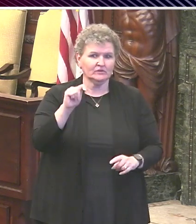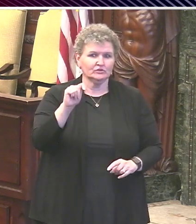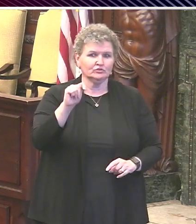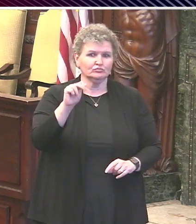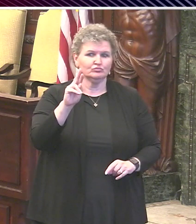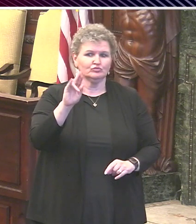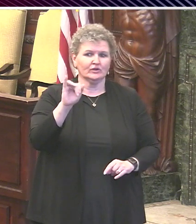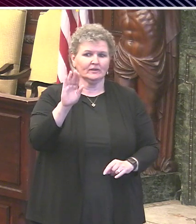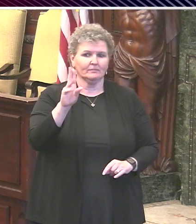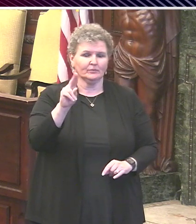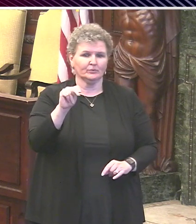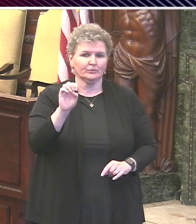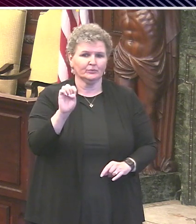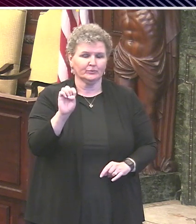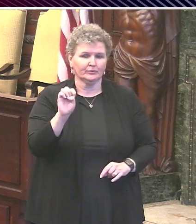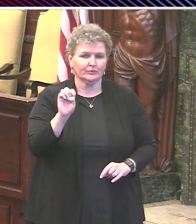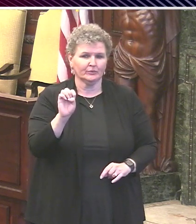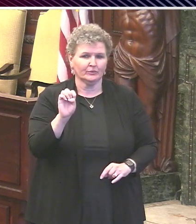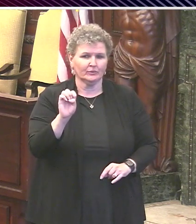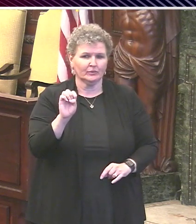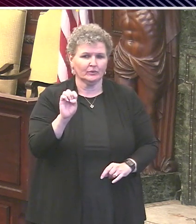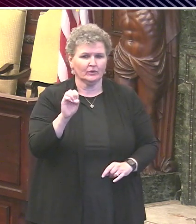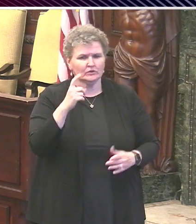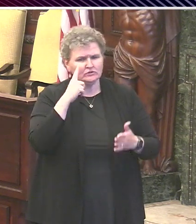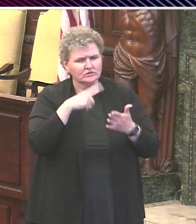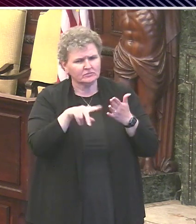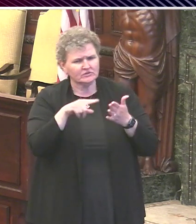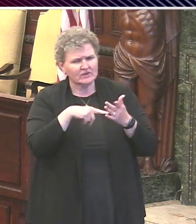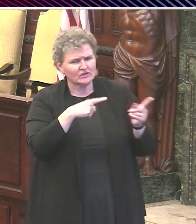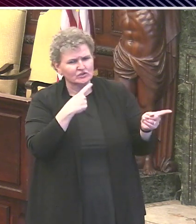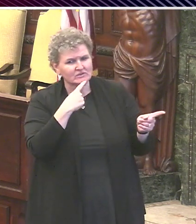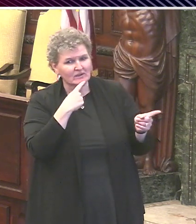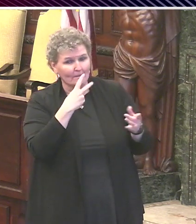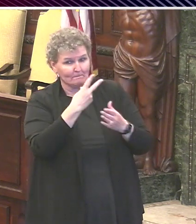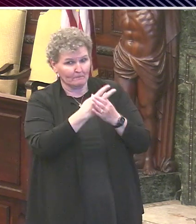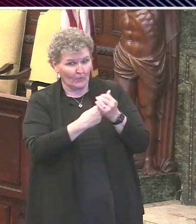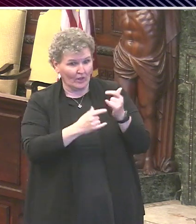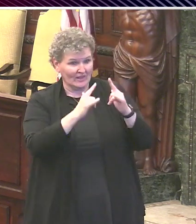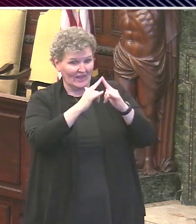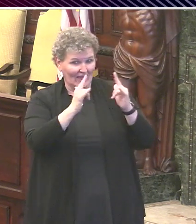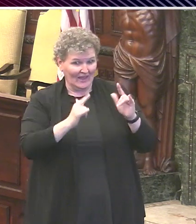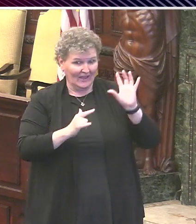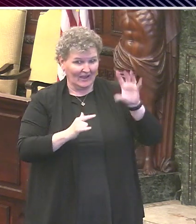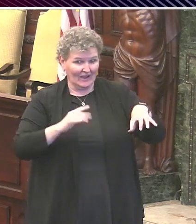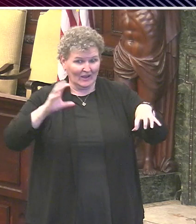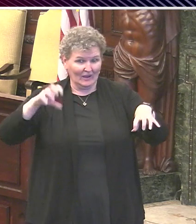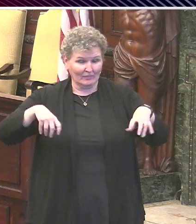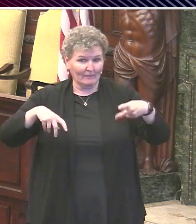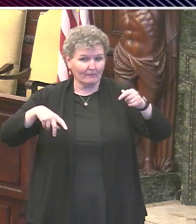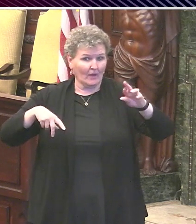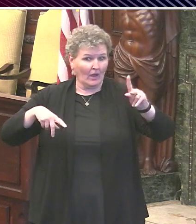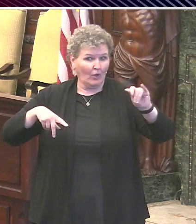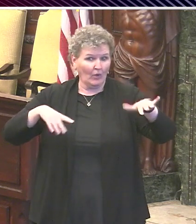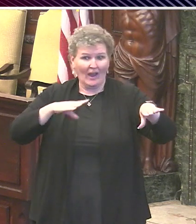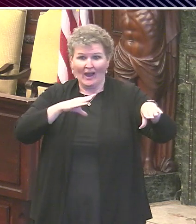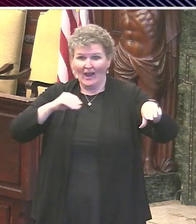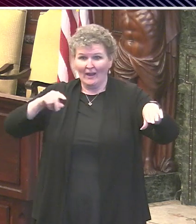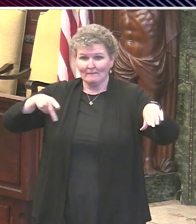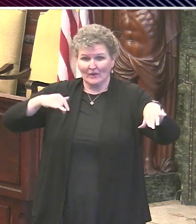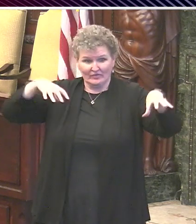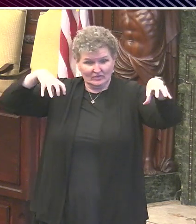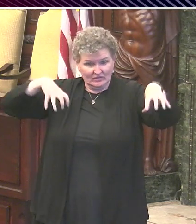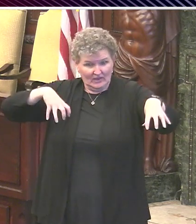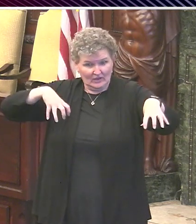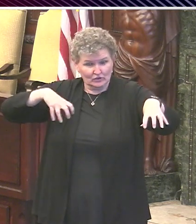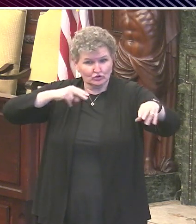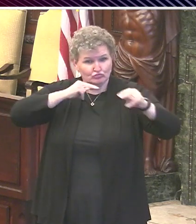just wanted to double check on this. Did you say you'll be meeting with organizers for both encampments, the one on the Parkway and the PHA property one, or are you letting